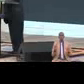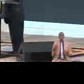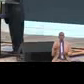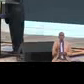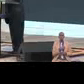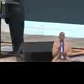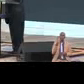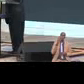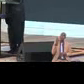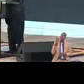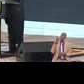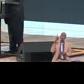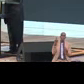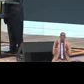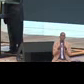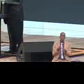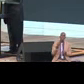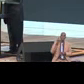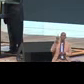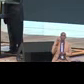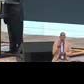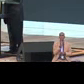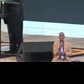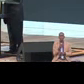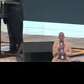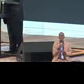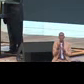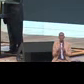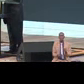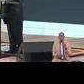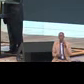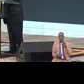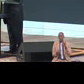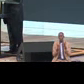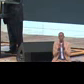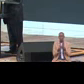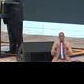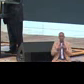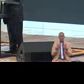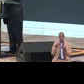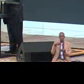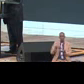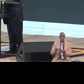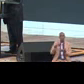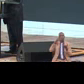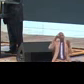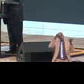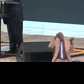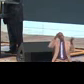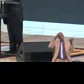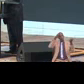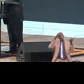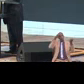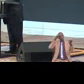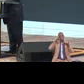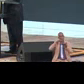as he is. And every man that has this hope in